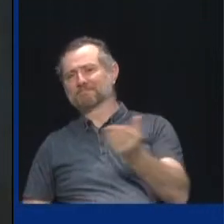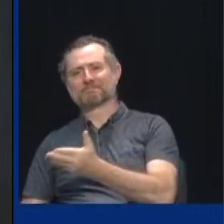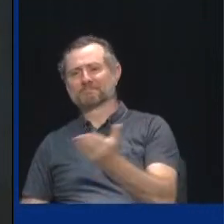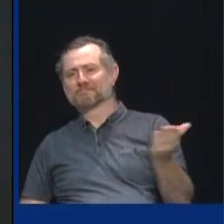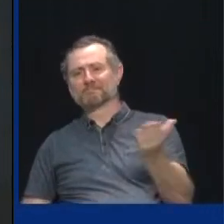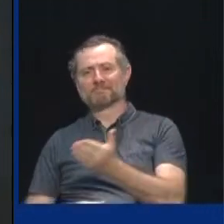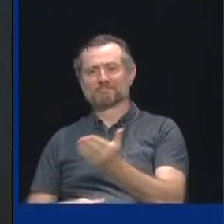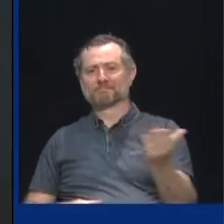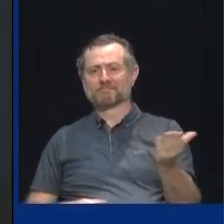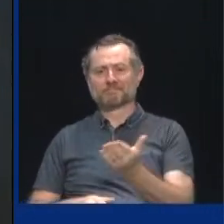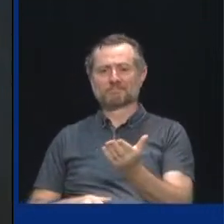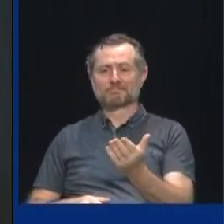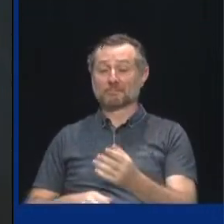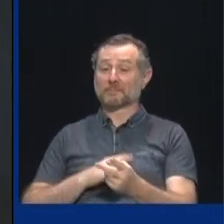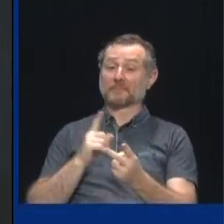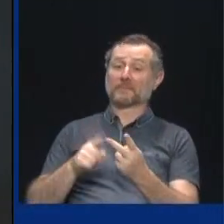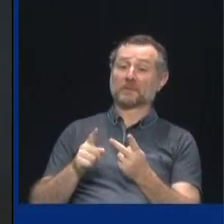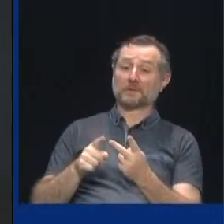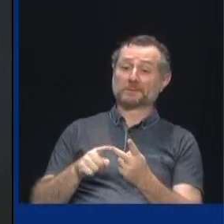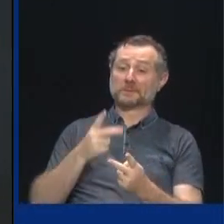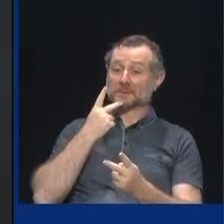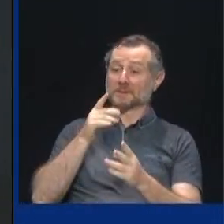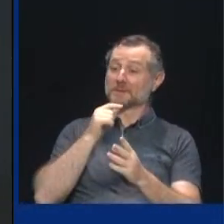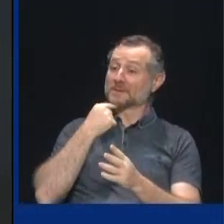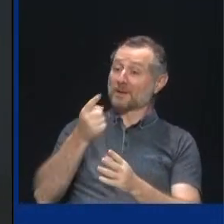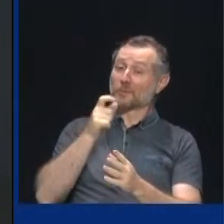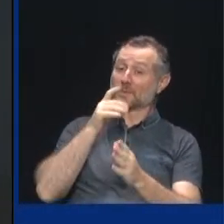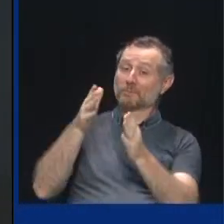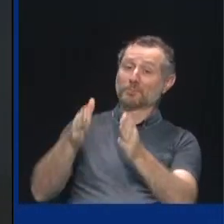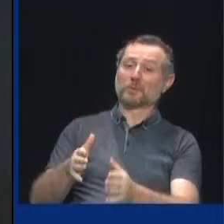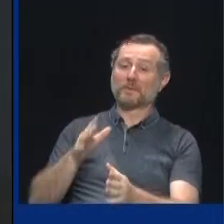say to people who lost a loved one in a nursing home,